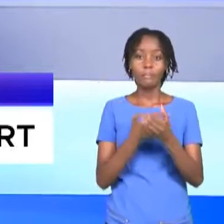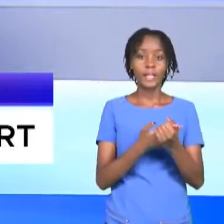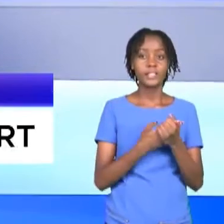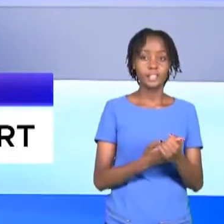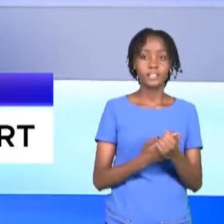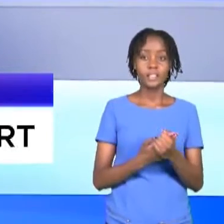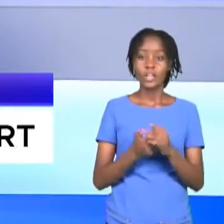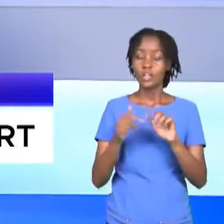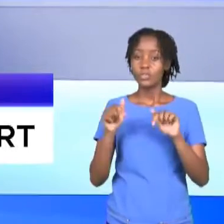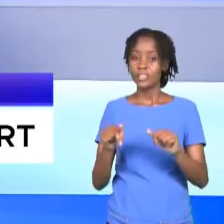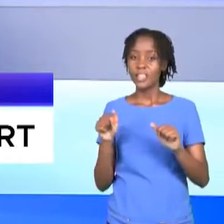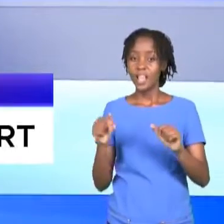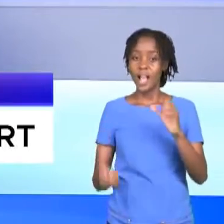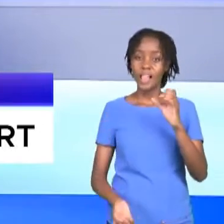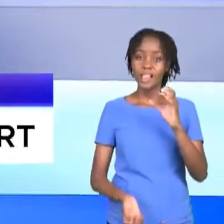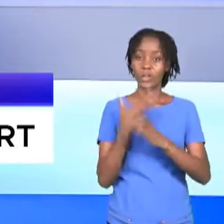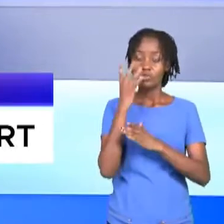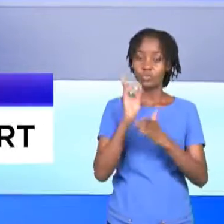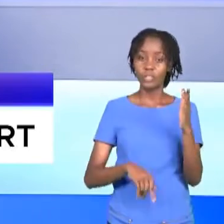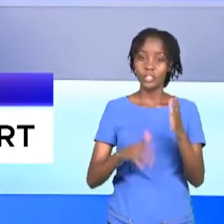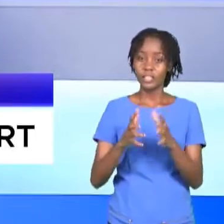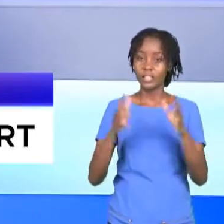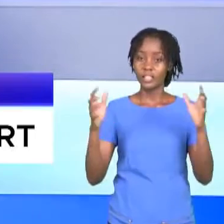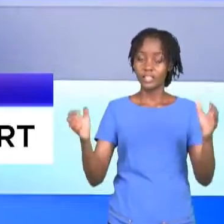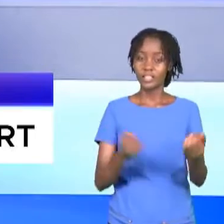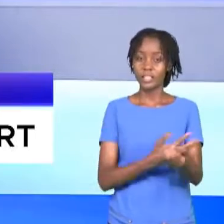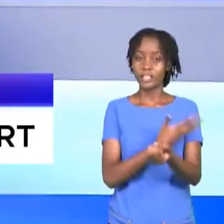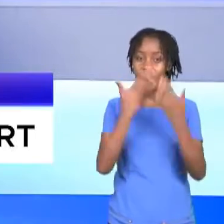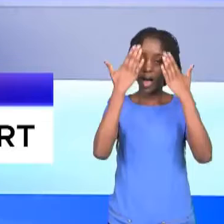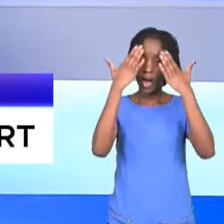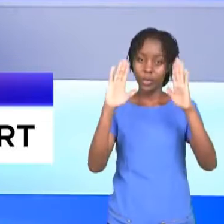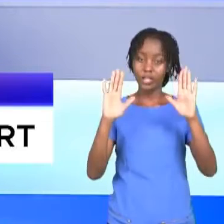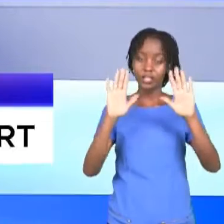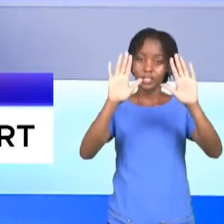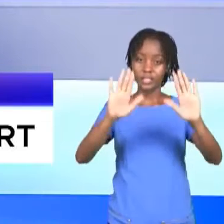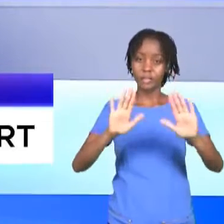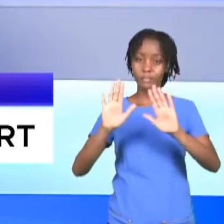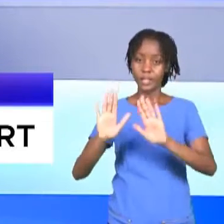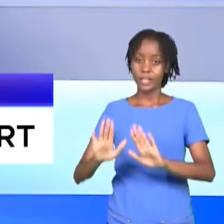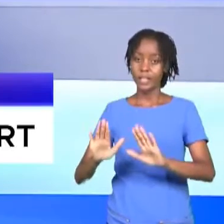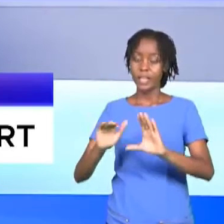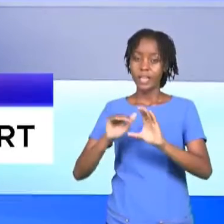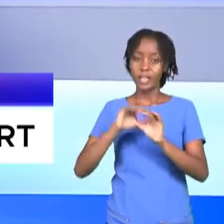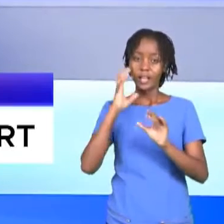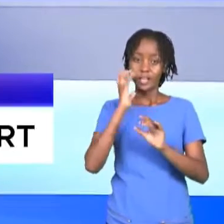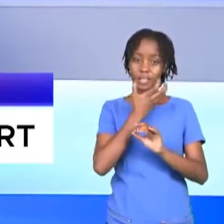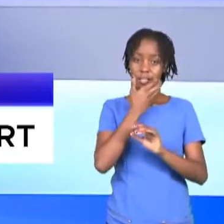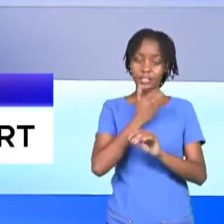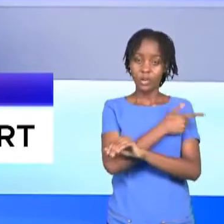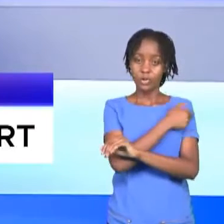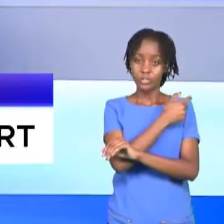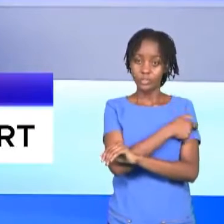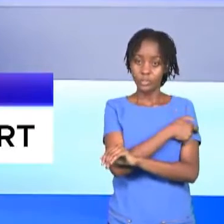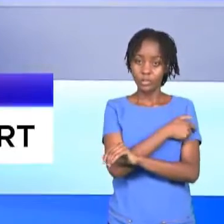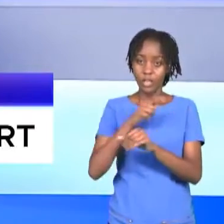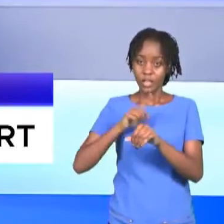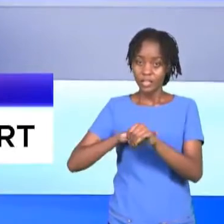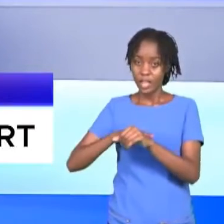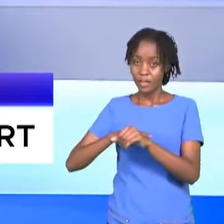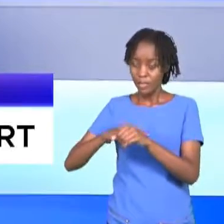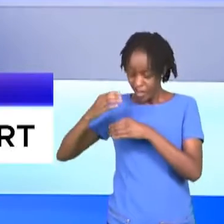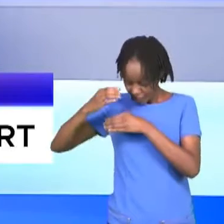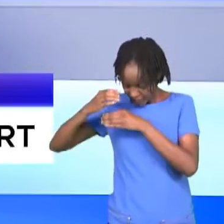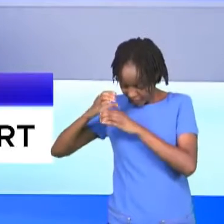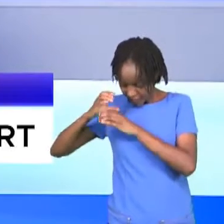off the Great Cancer Awareness Campaign at the Kenyatta National Hospital, with the training and screening of citizens in a bid to raise